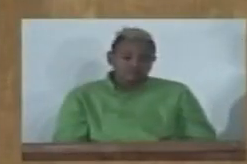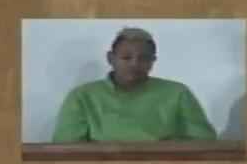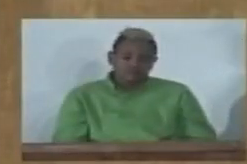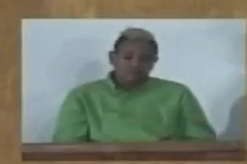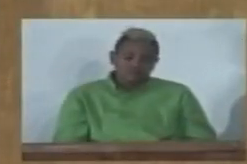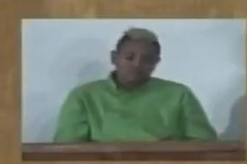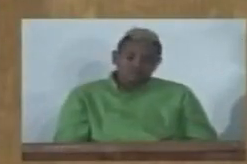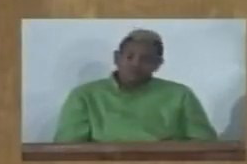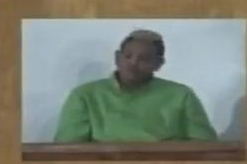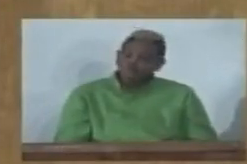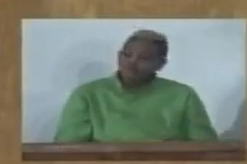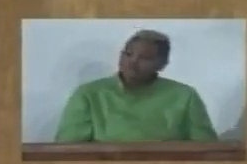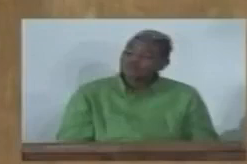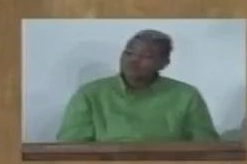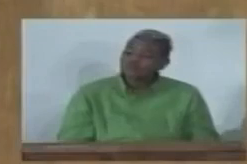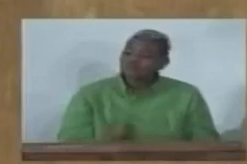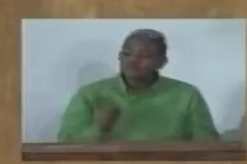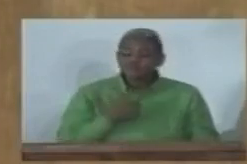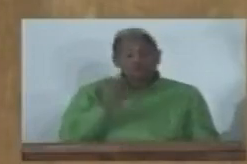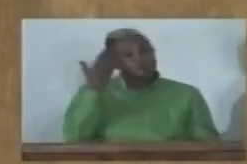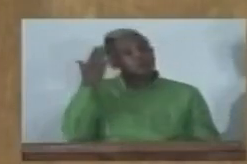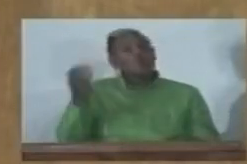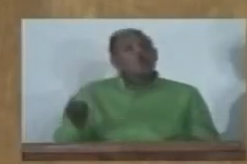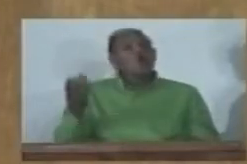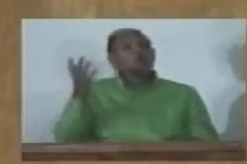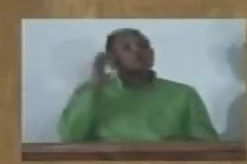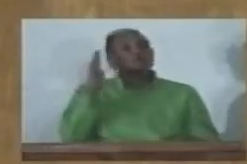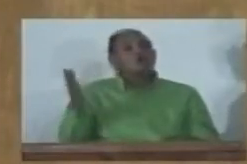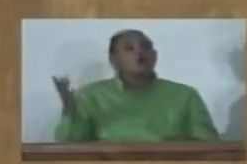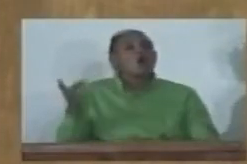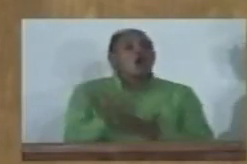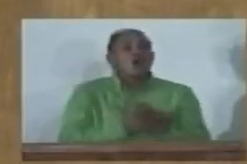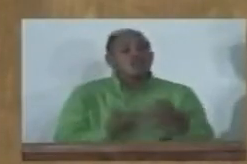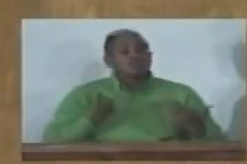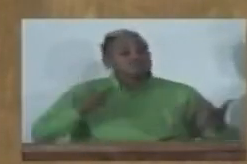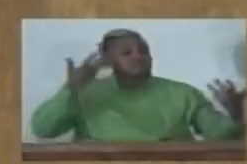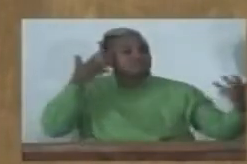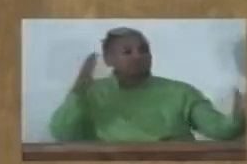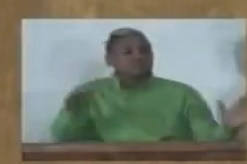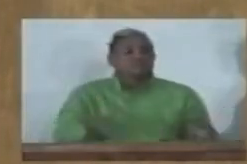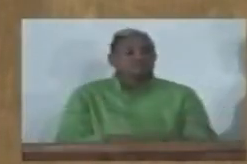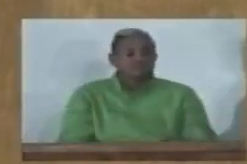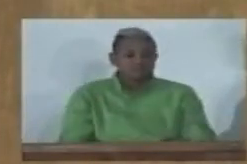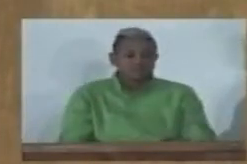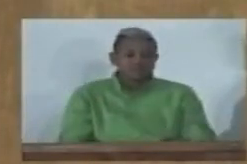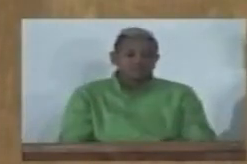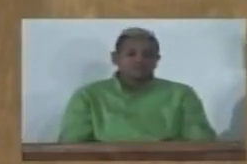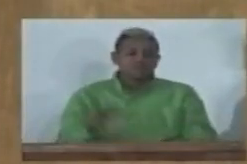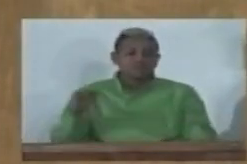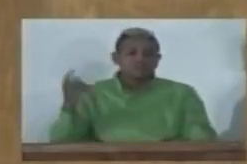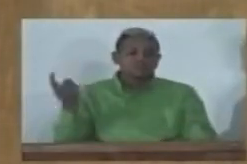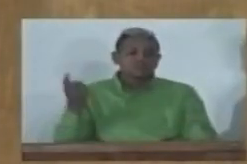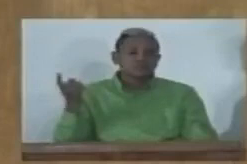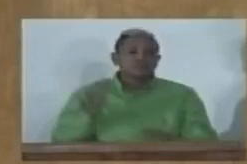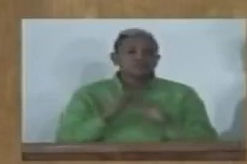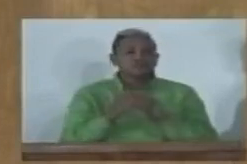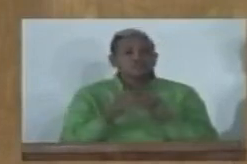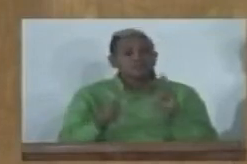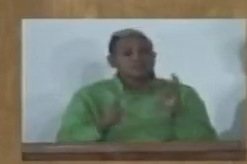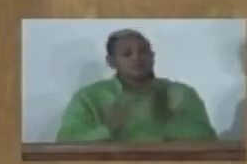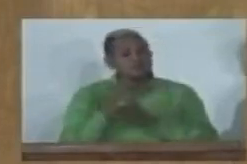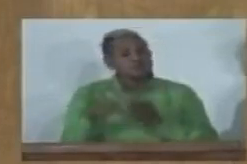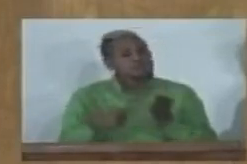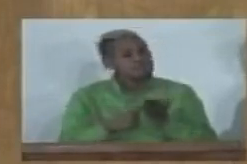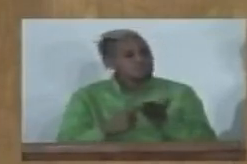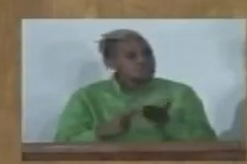know how much is likely to be collected, Senator Webby. That's something that the Jamaican people, through this discussion,